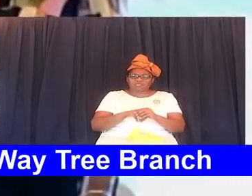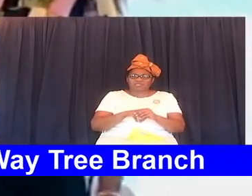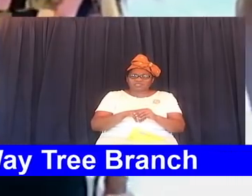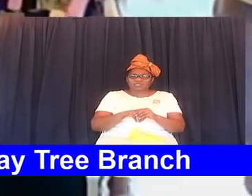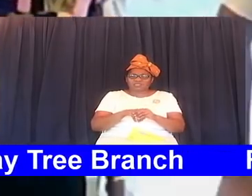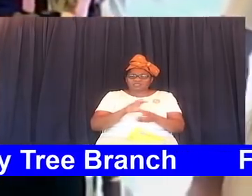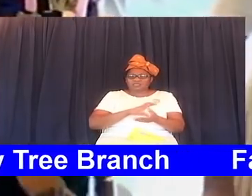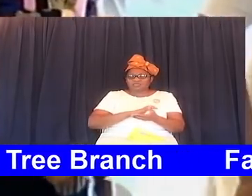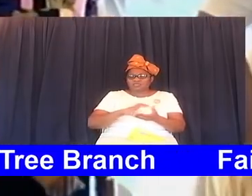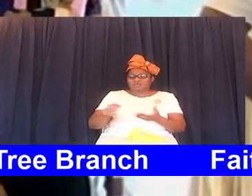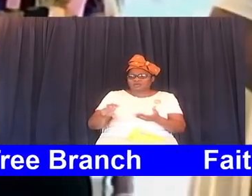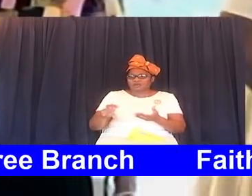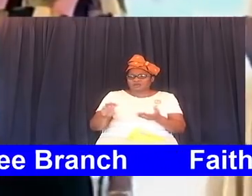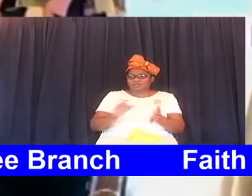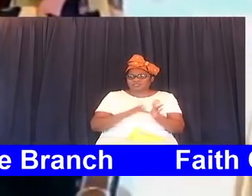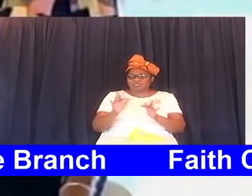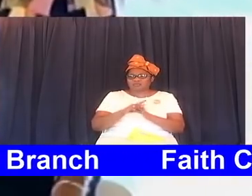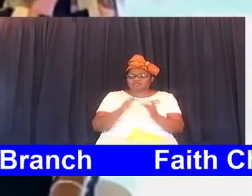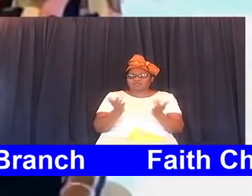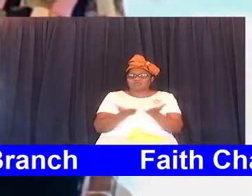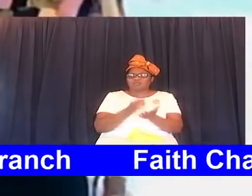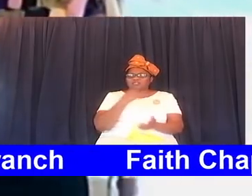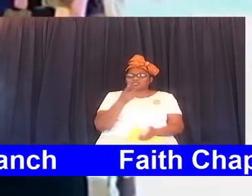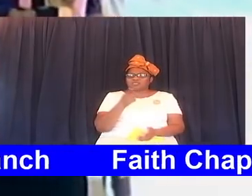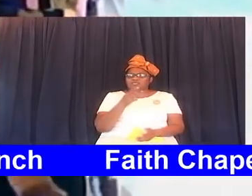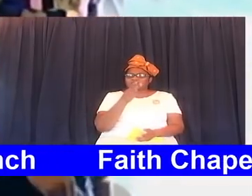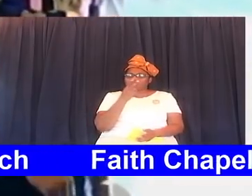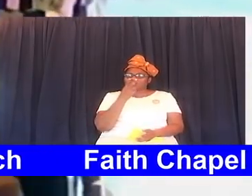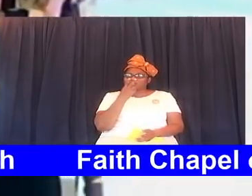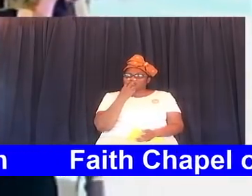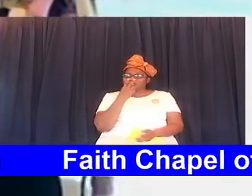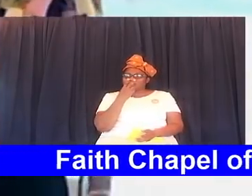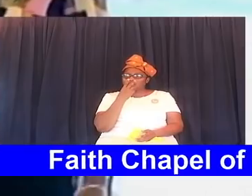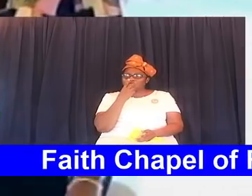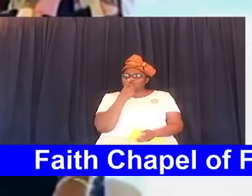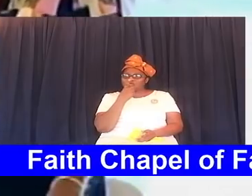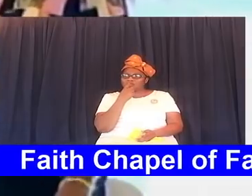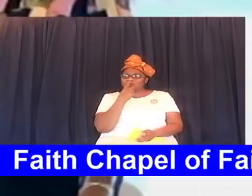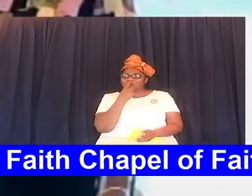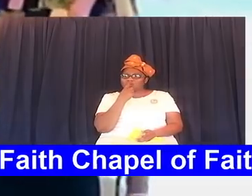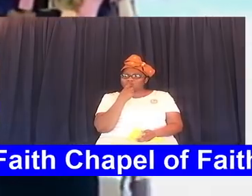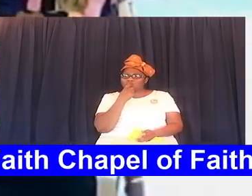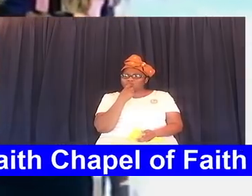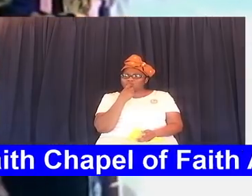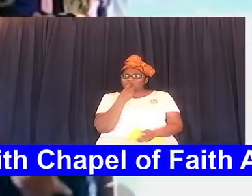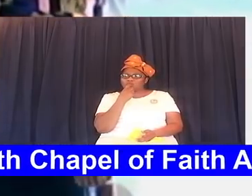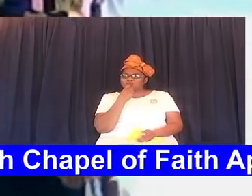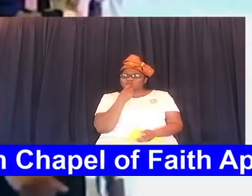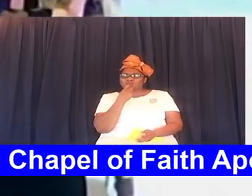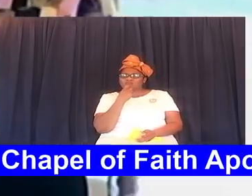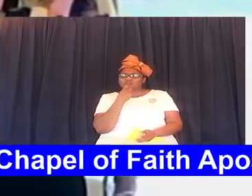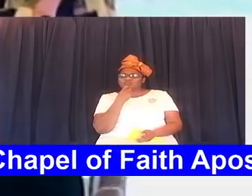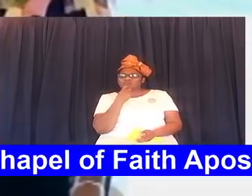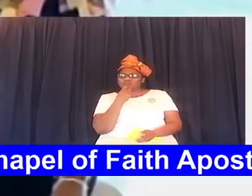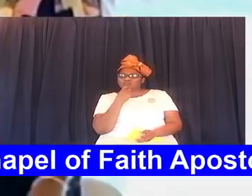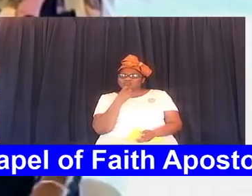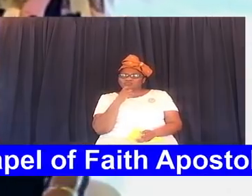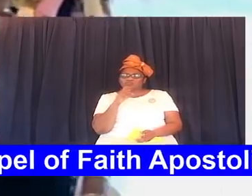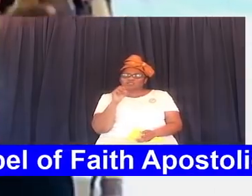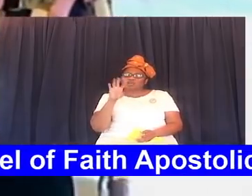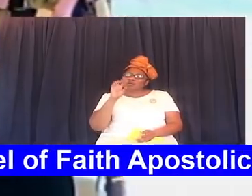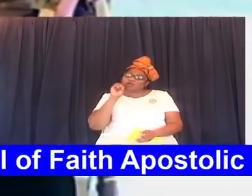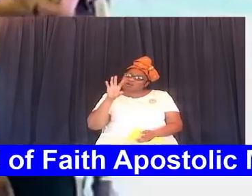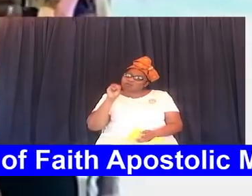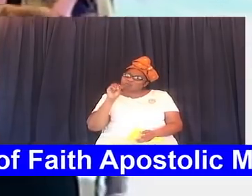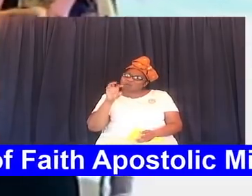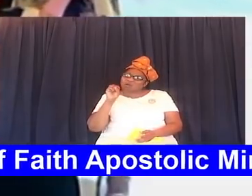says others were mocking, saying that these men are full of new wine. And the Bible said Peter